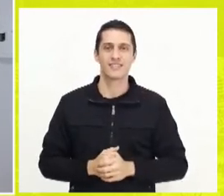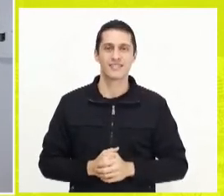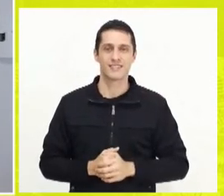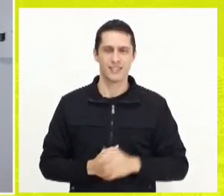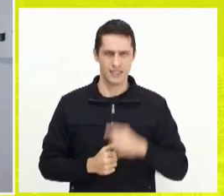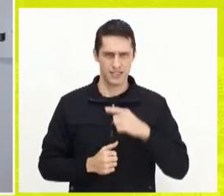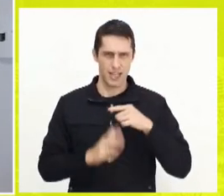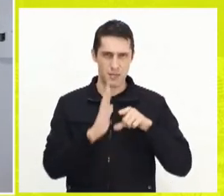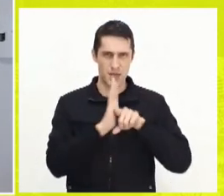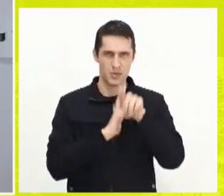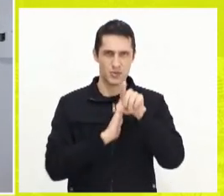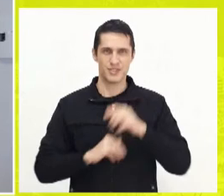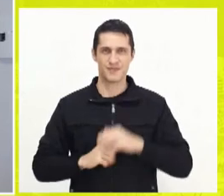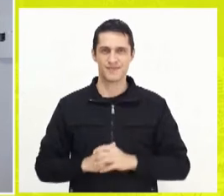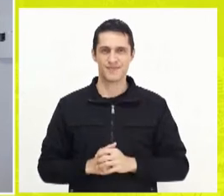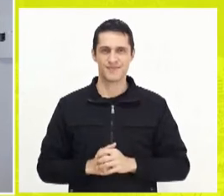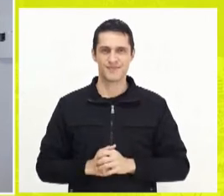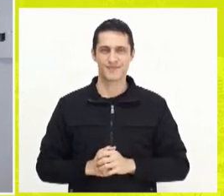any questions